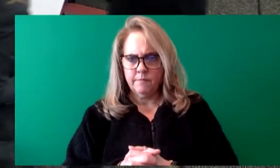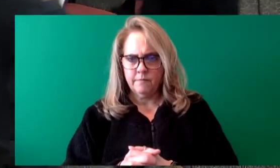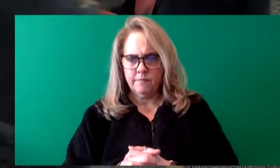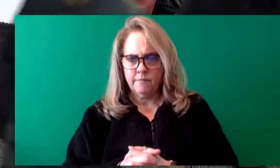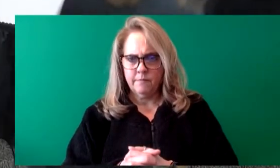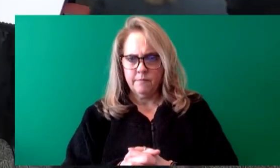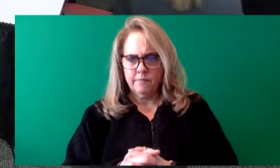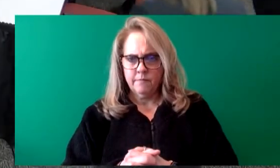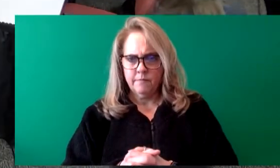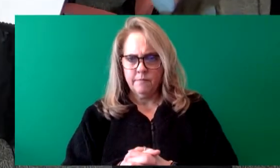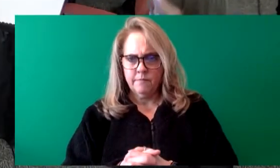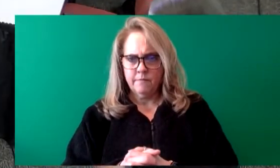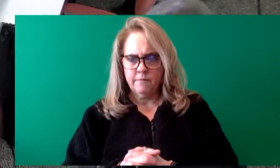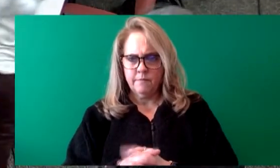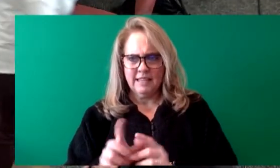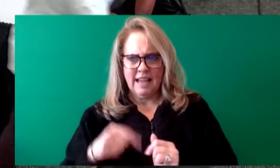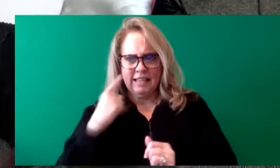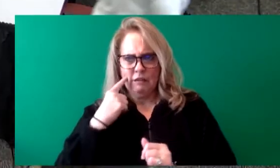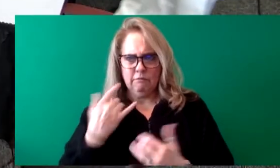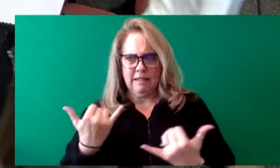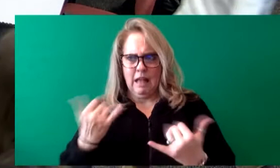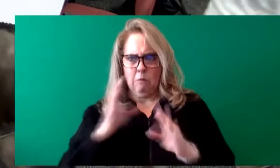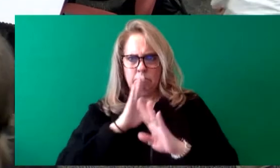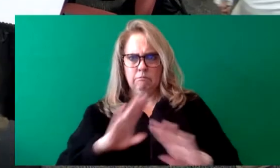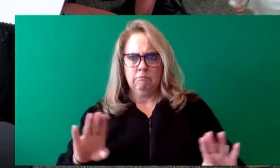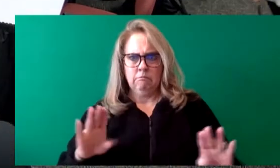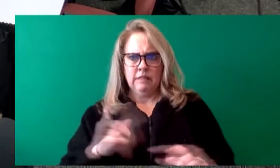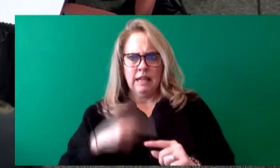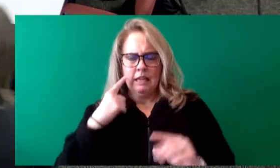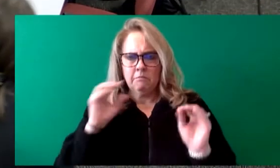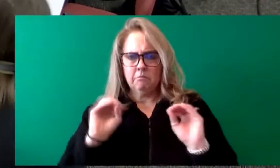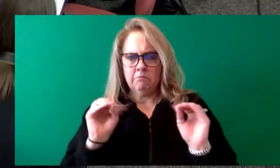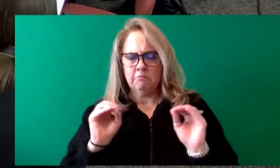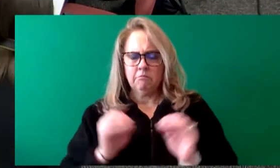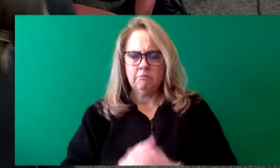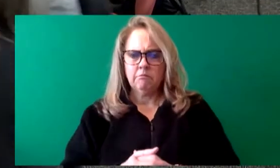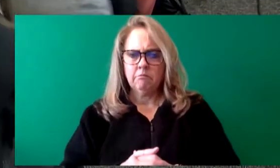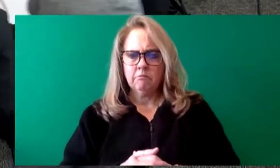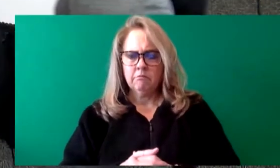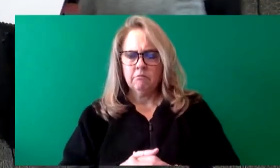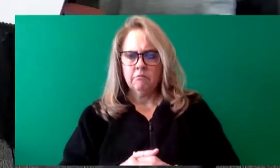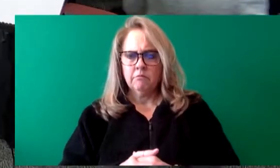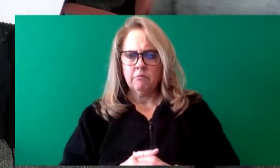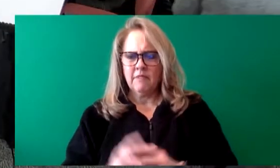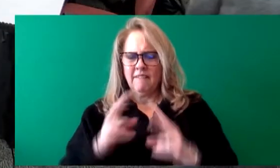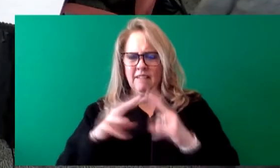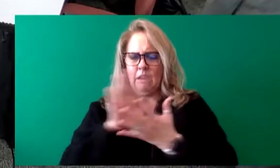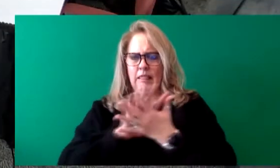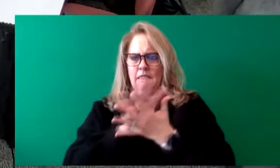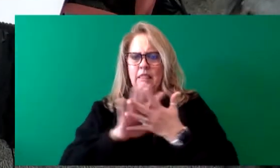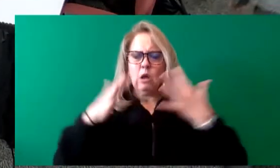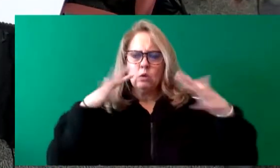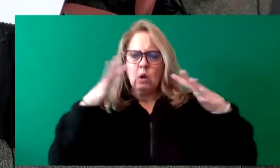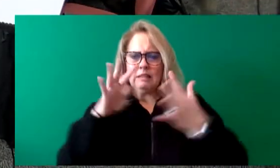Okay, I think board members, we get to gather perhaps on either side of them.